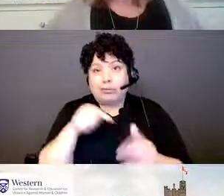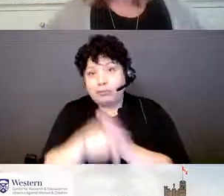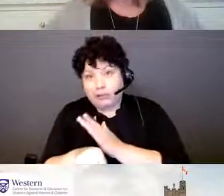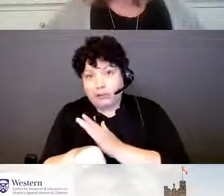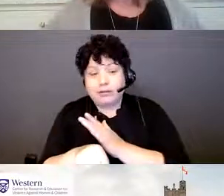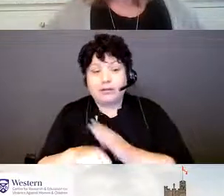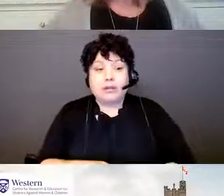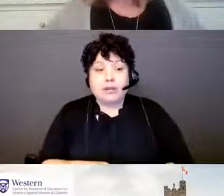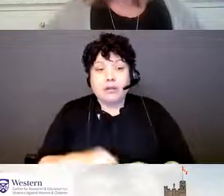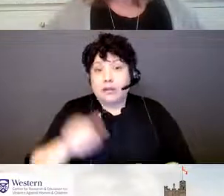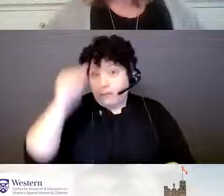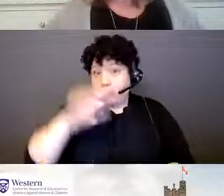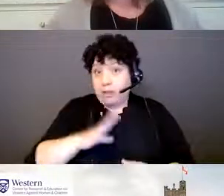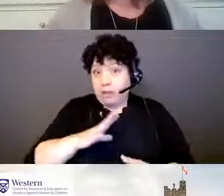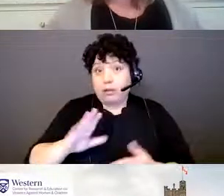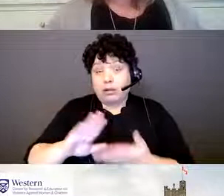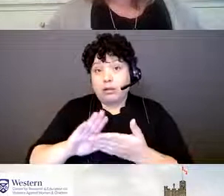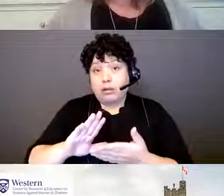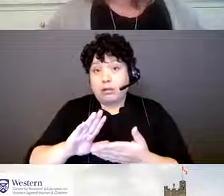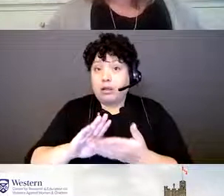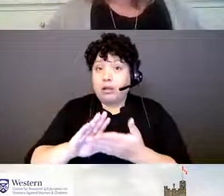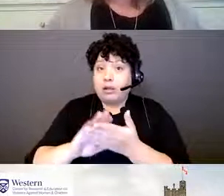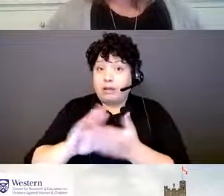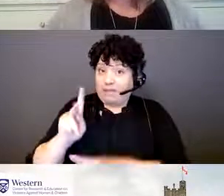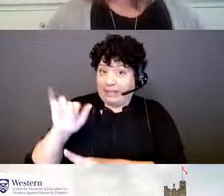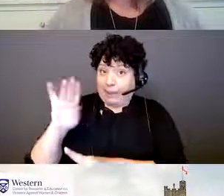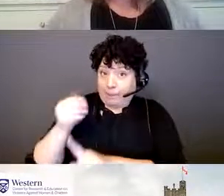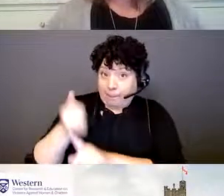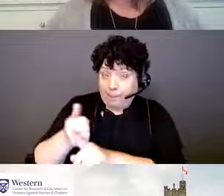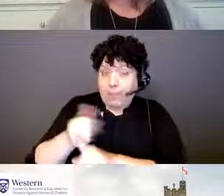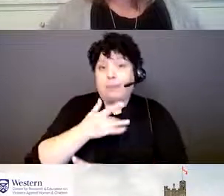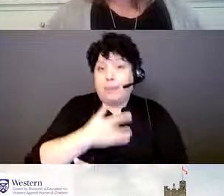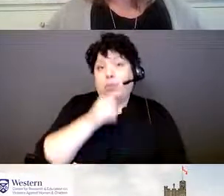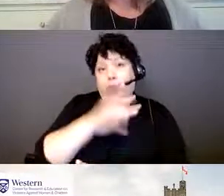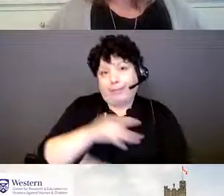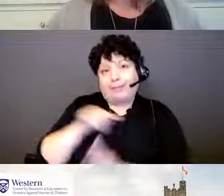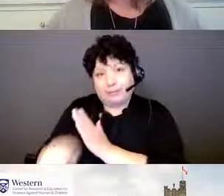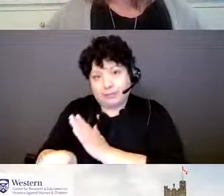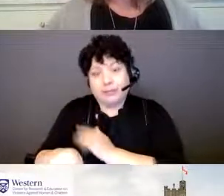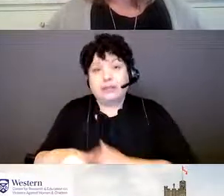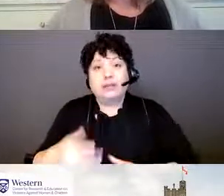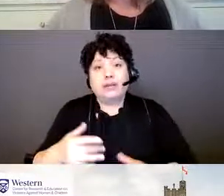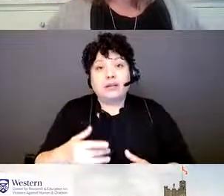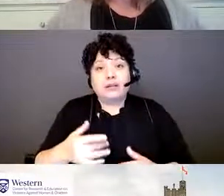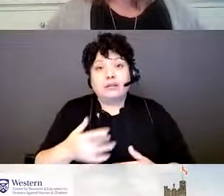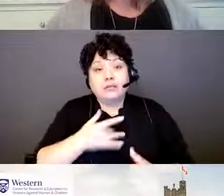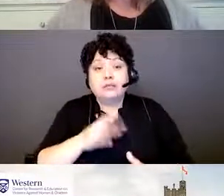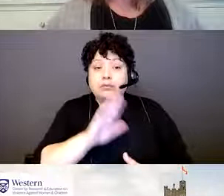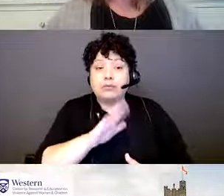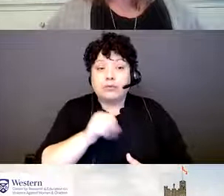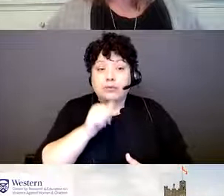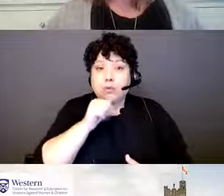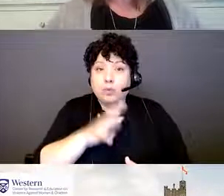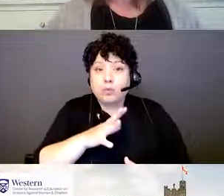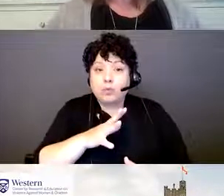When men are victims and women are perpetrators, usually half those cases, that woman has had a prior history of